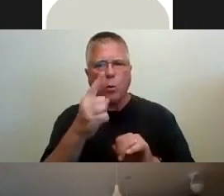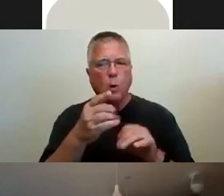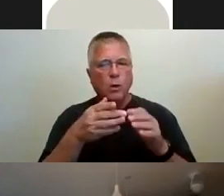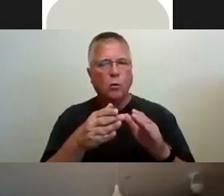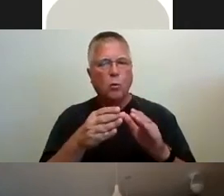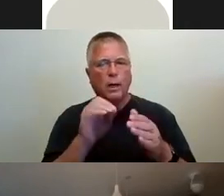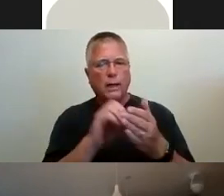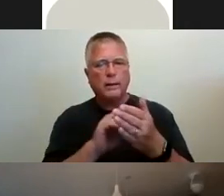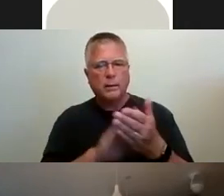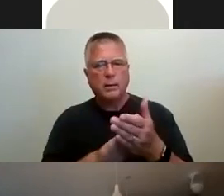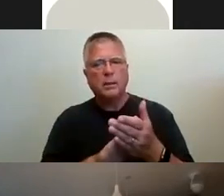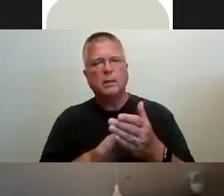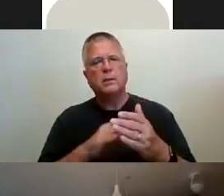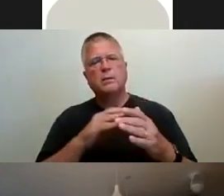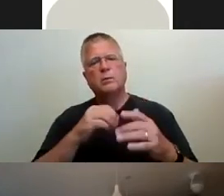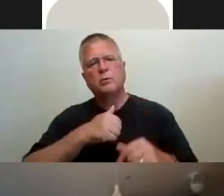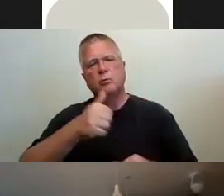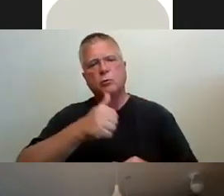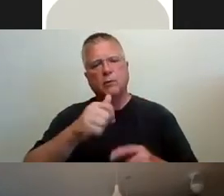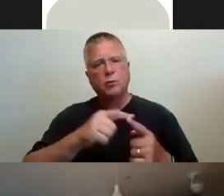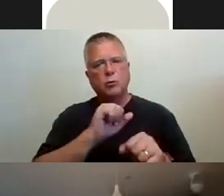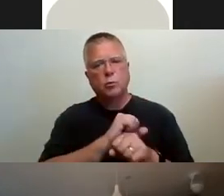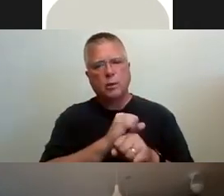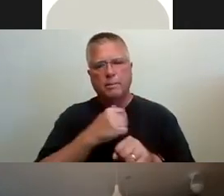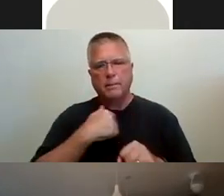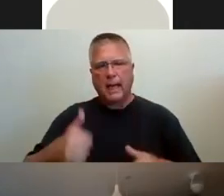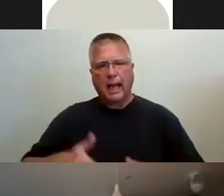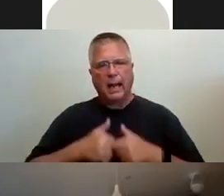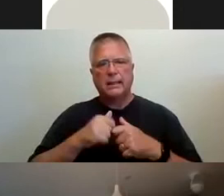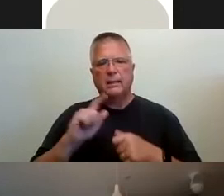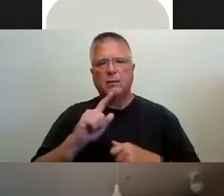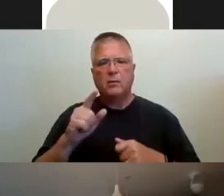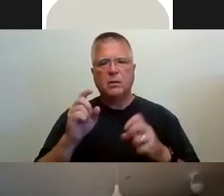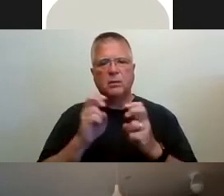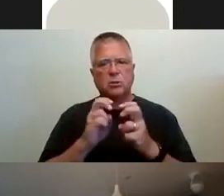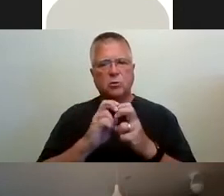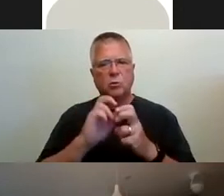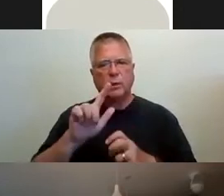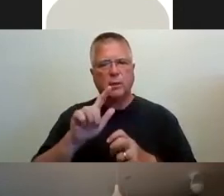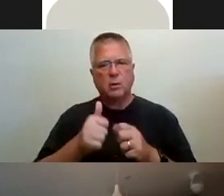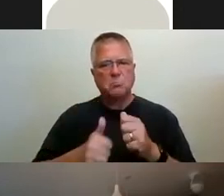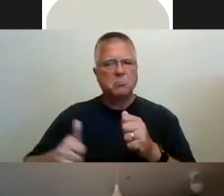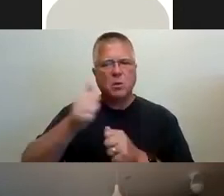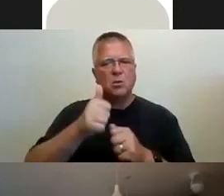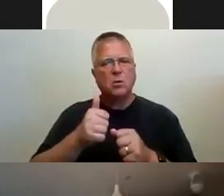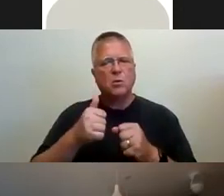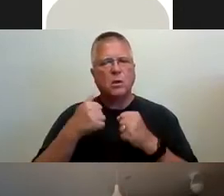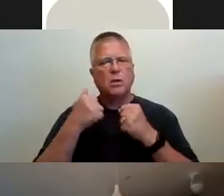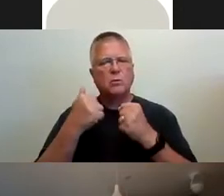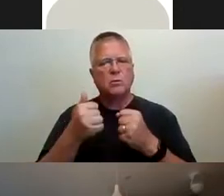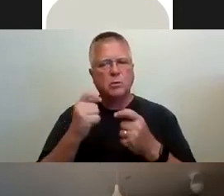you commute to work. I live in Squirrel Hill, and I principally, when I go to work in